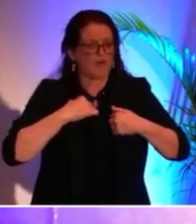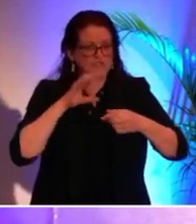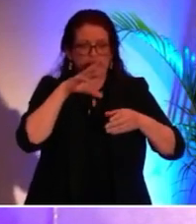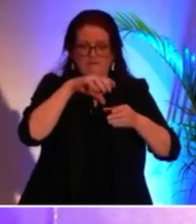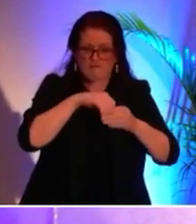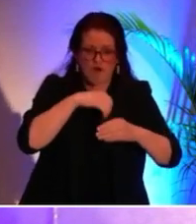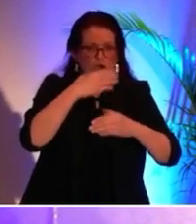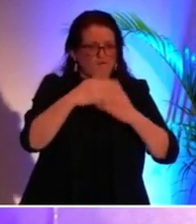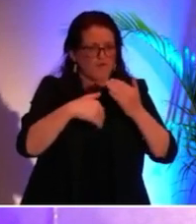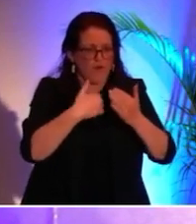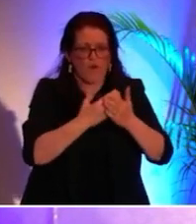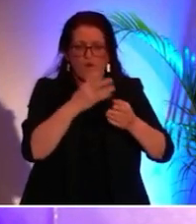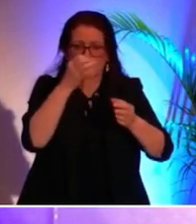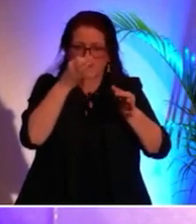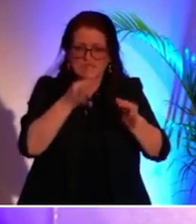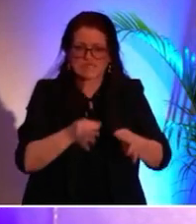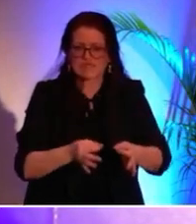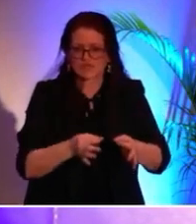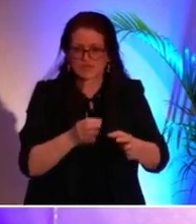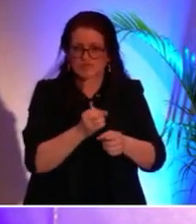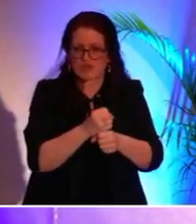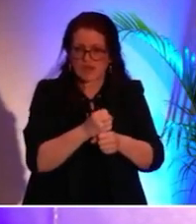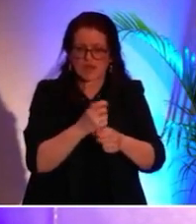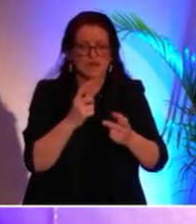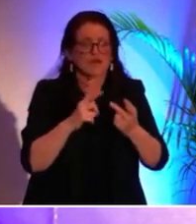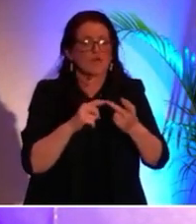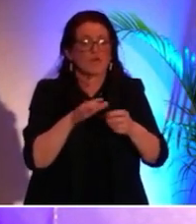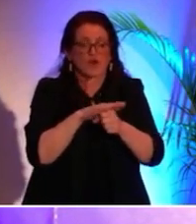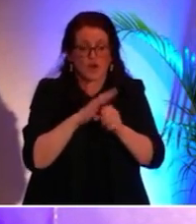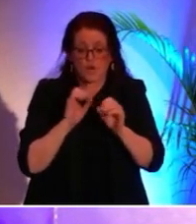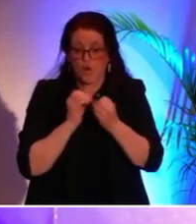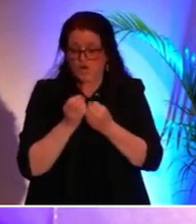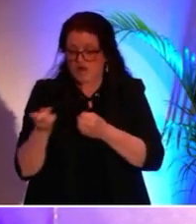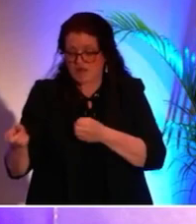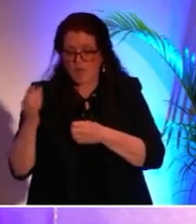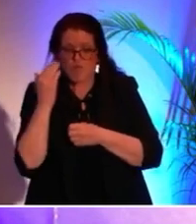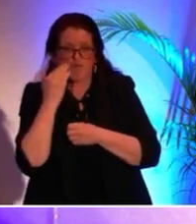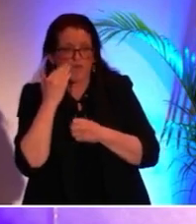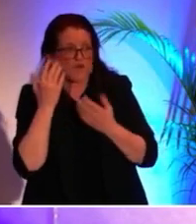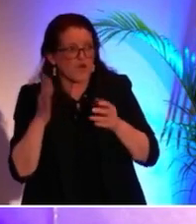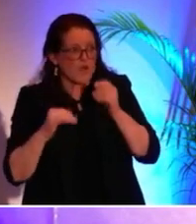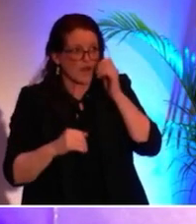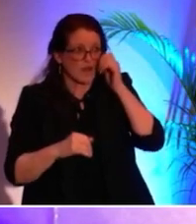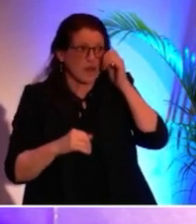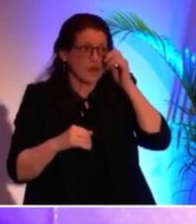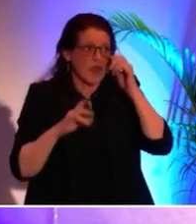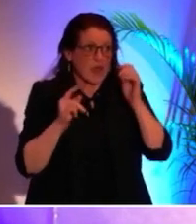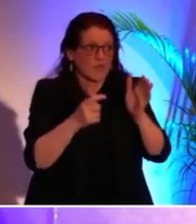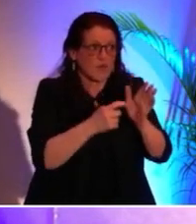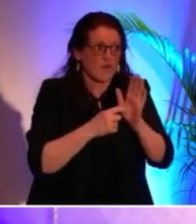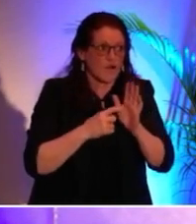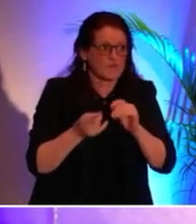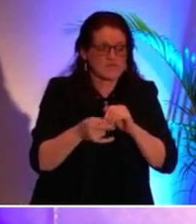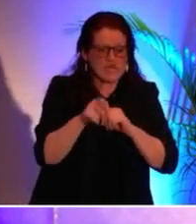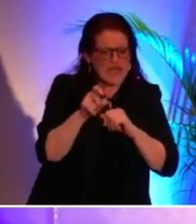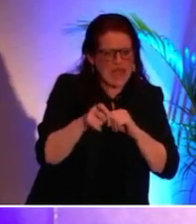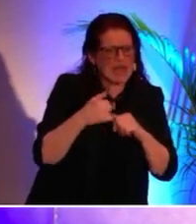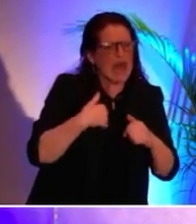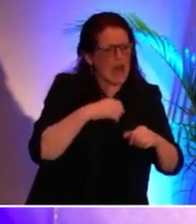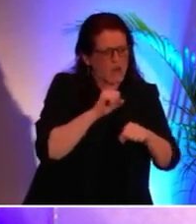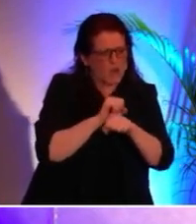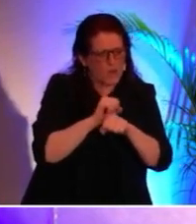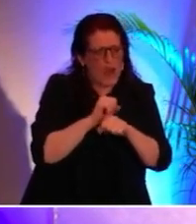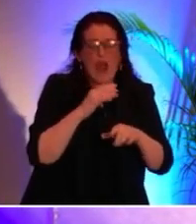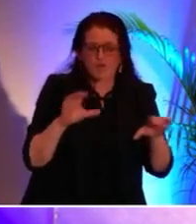all of the decision making and with the local organization that I was already familiar with and the requirements they had that I do work, which I was